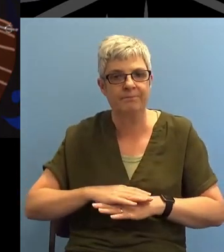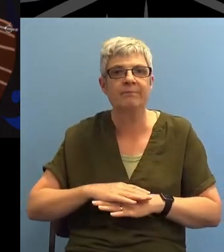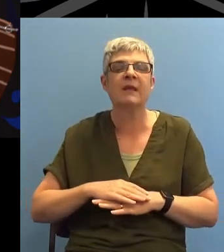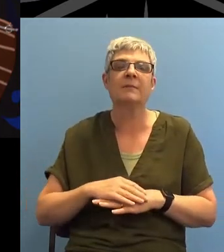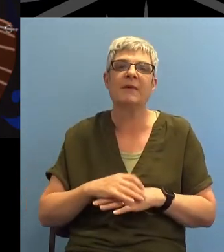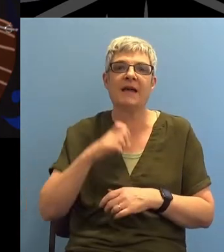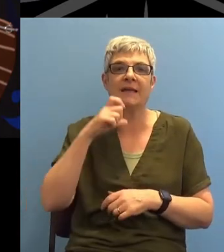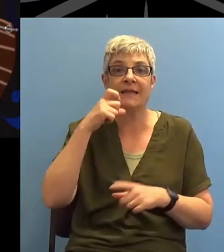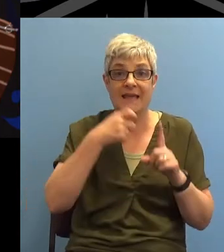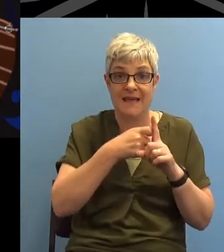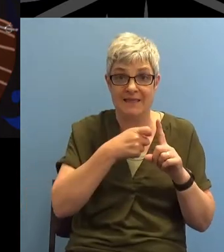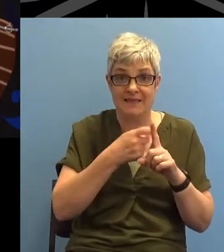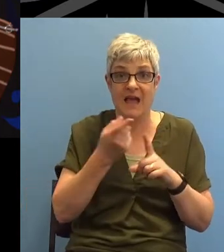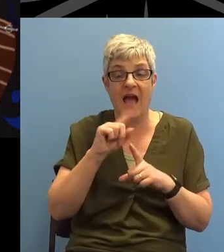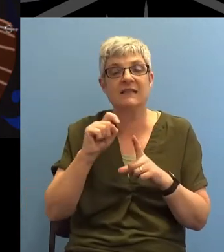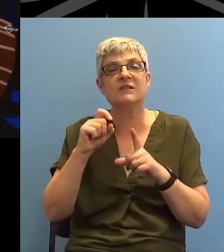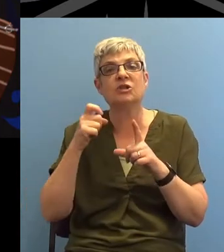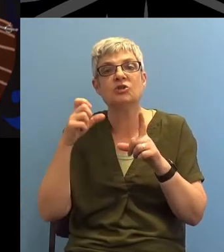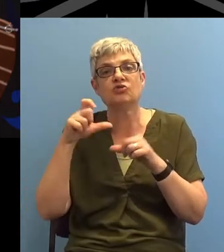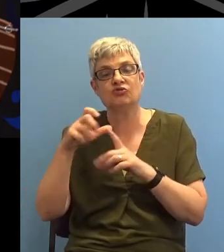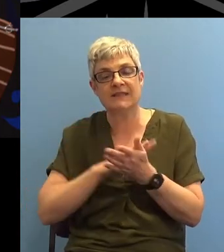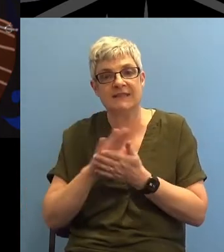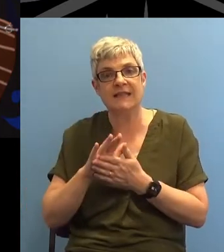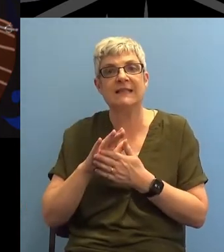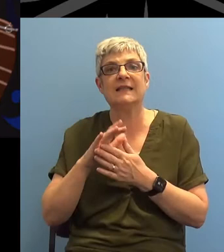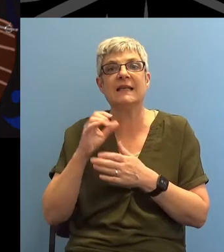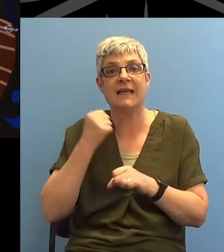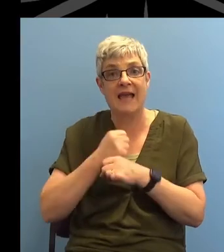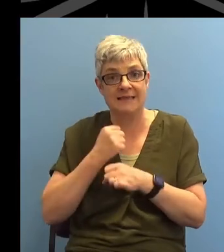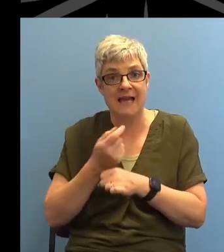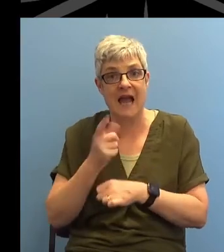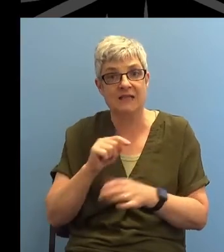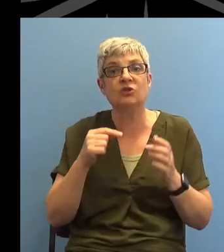and Kristen Getty and Stuart Townend.